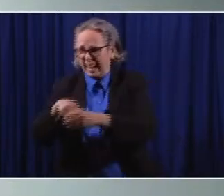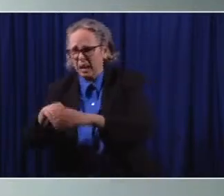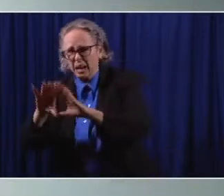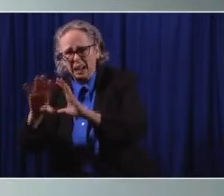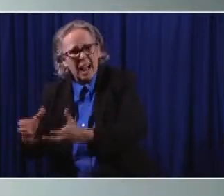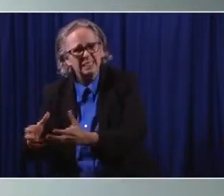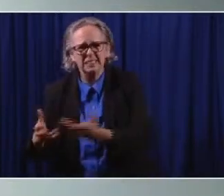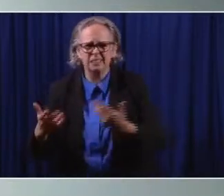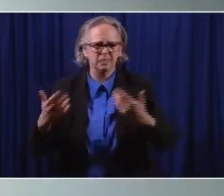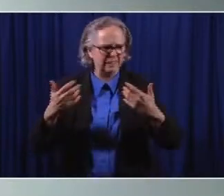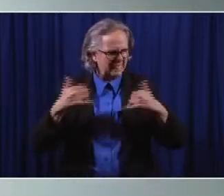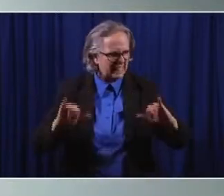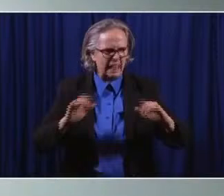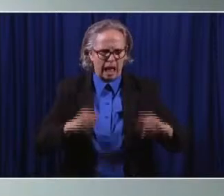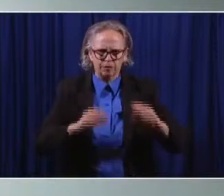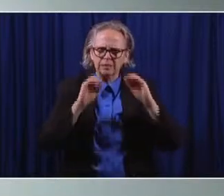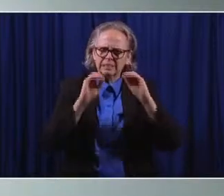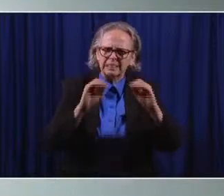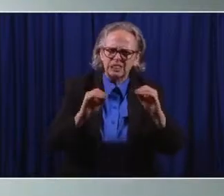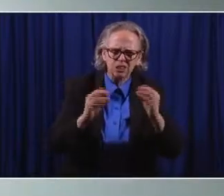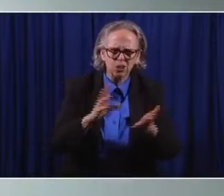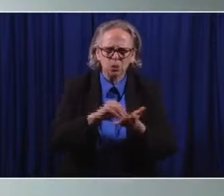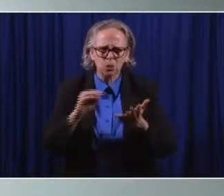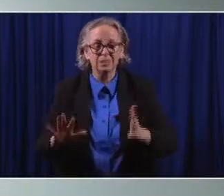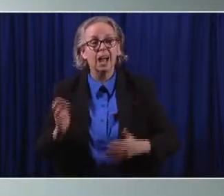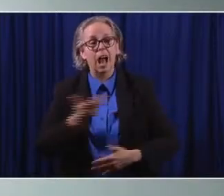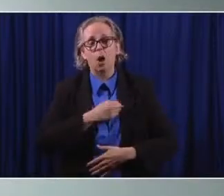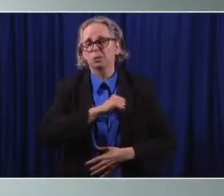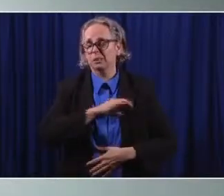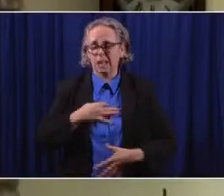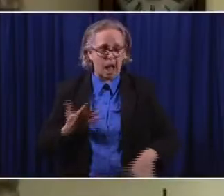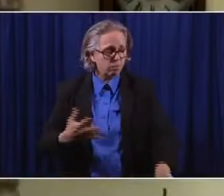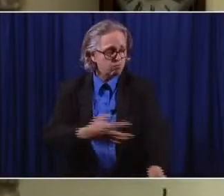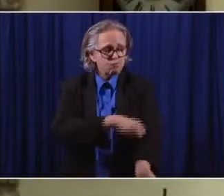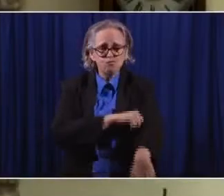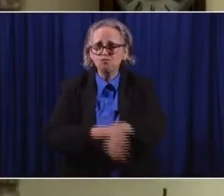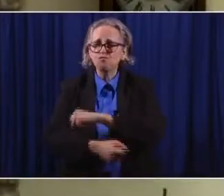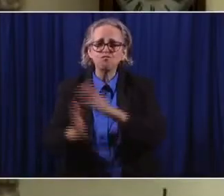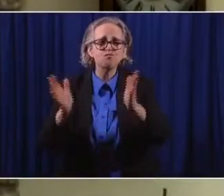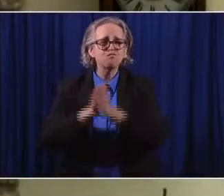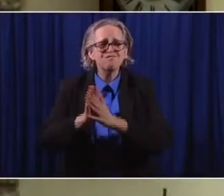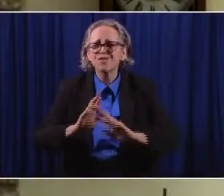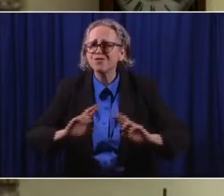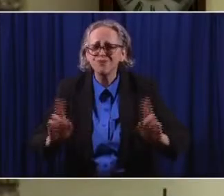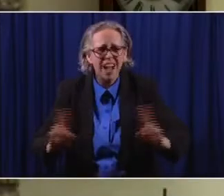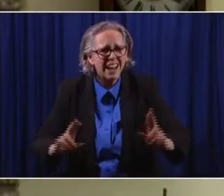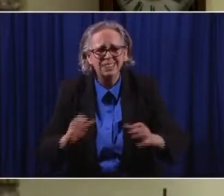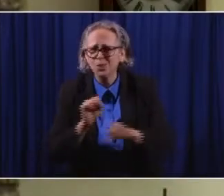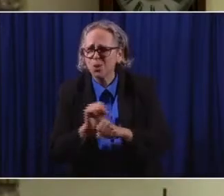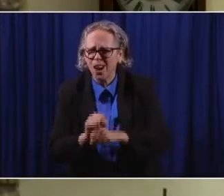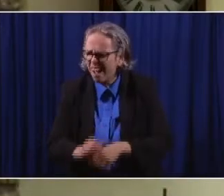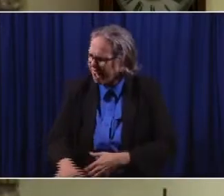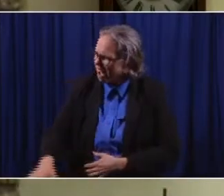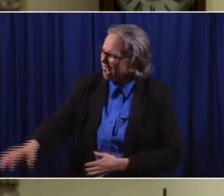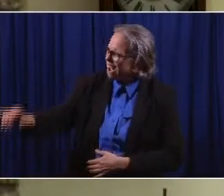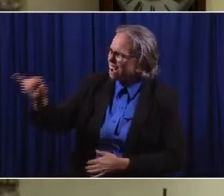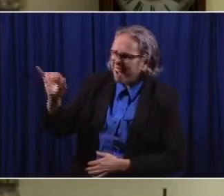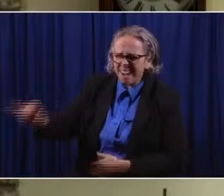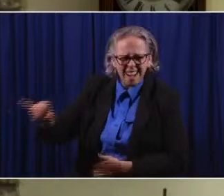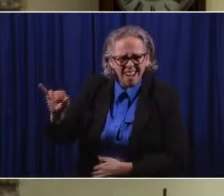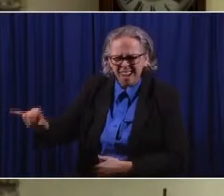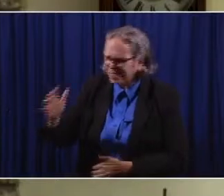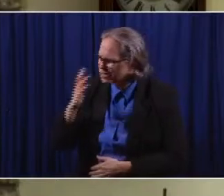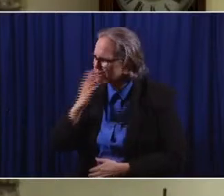is doing an amazing job with that. Well, that is great. One of the things you and I talked about the